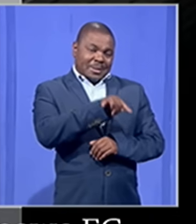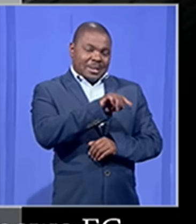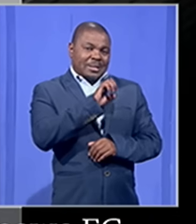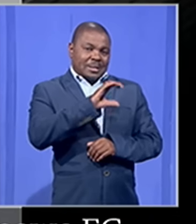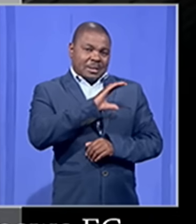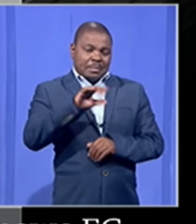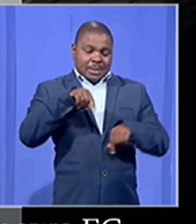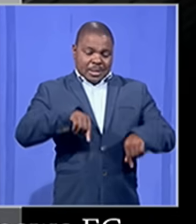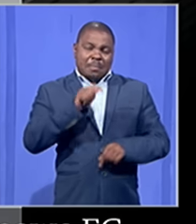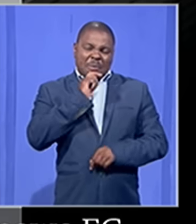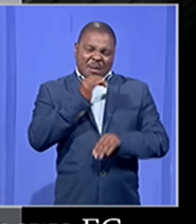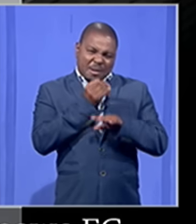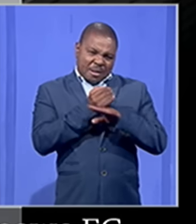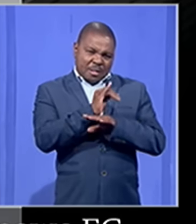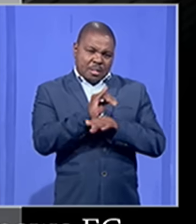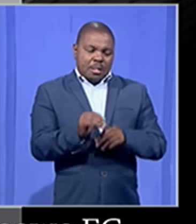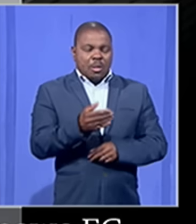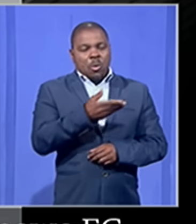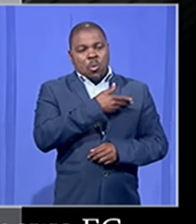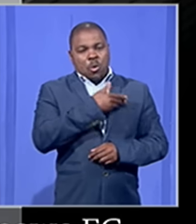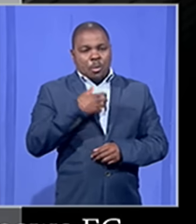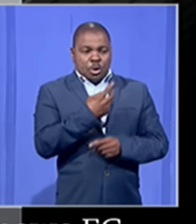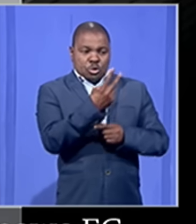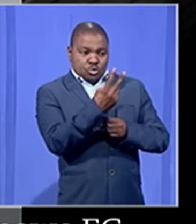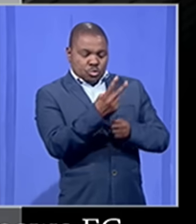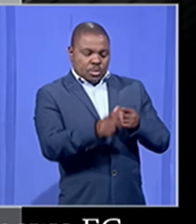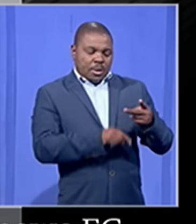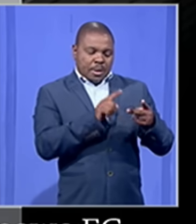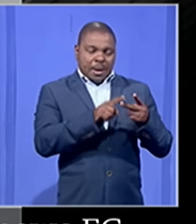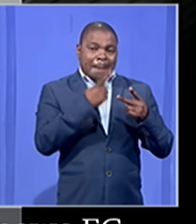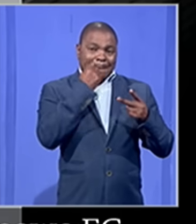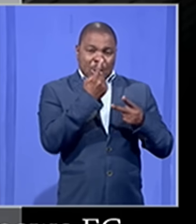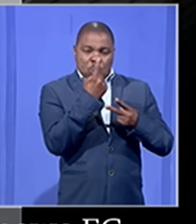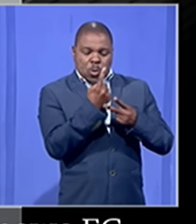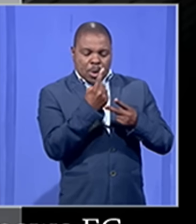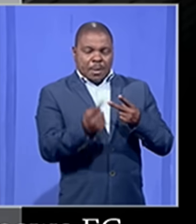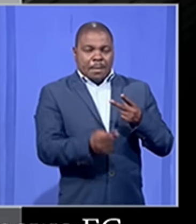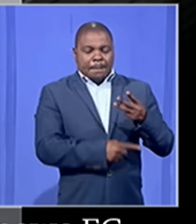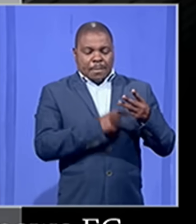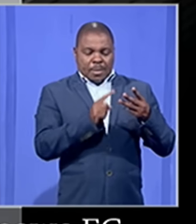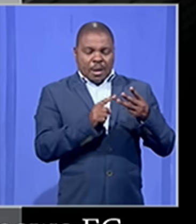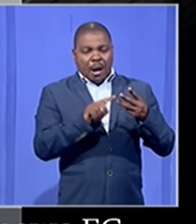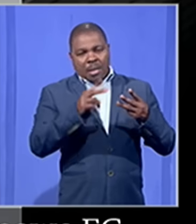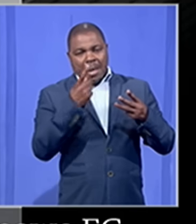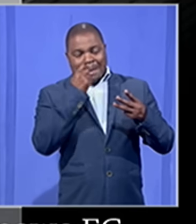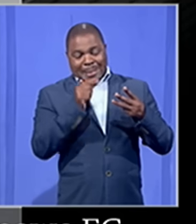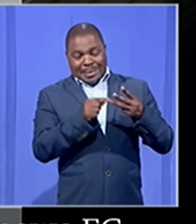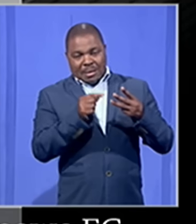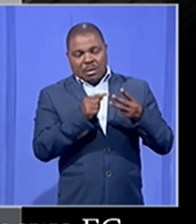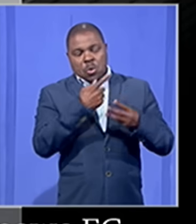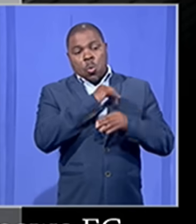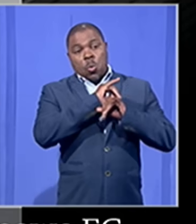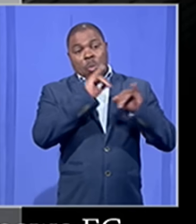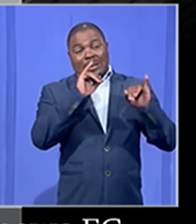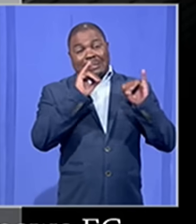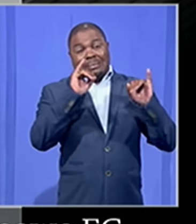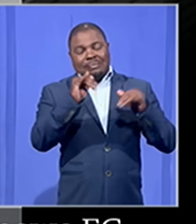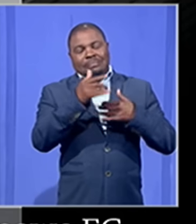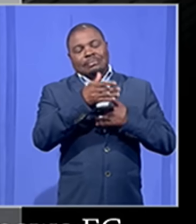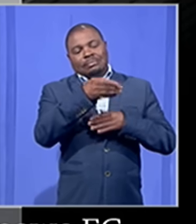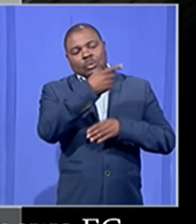of this morning. It's 2 females and 1 male, and 1 other male is in a serious condition at